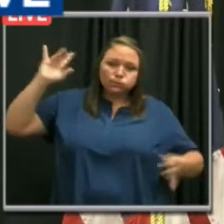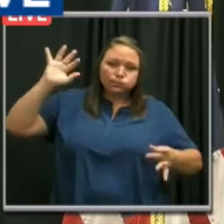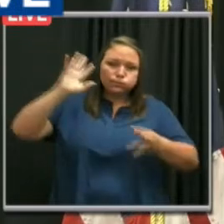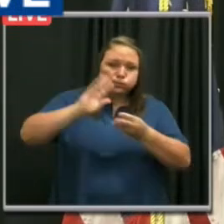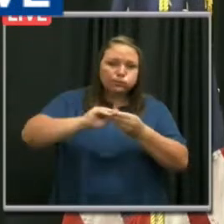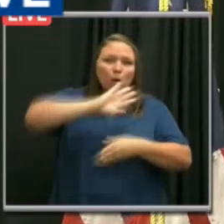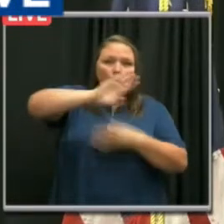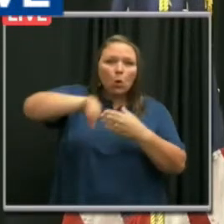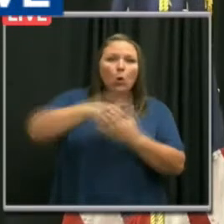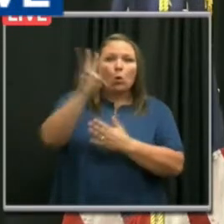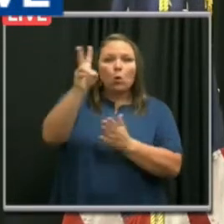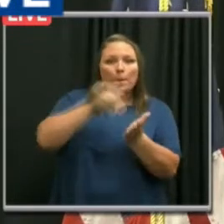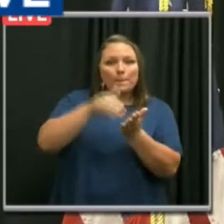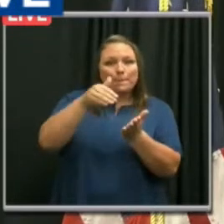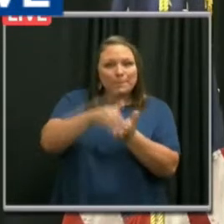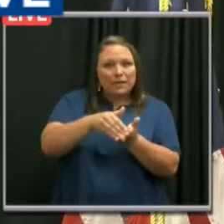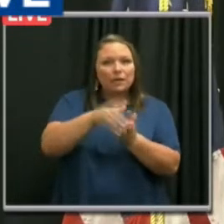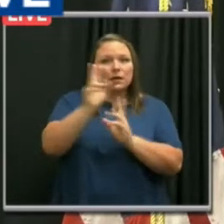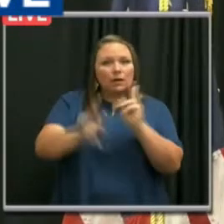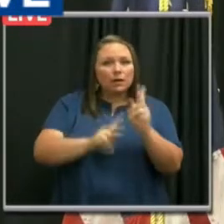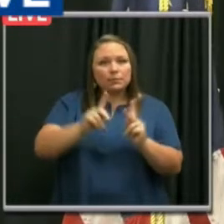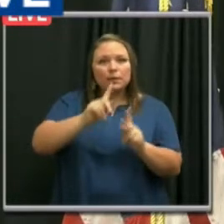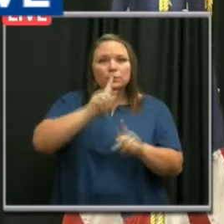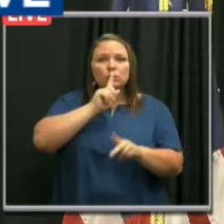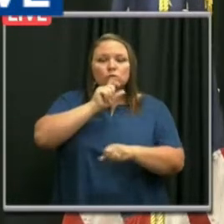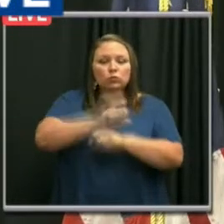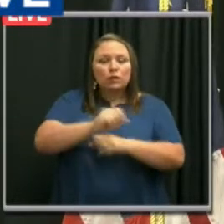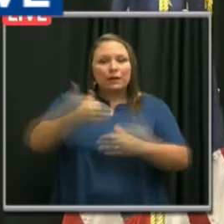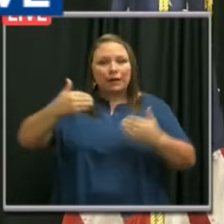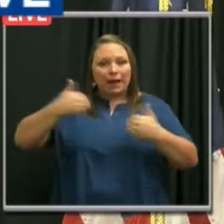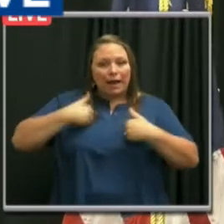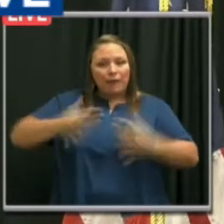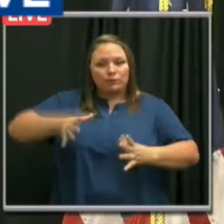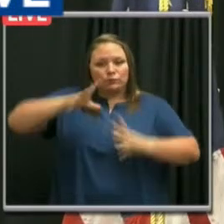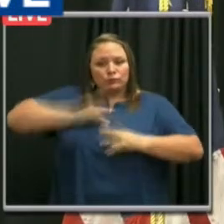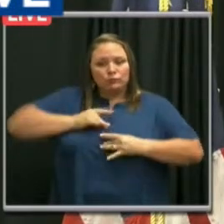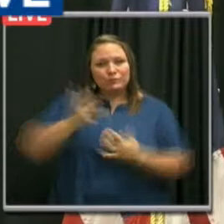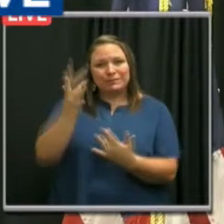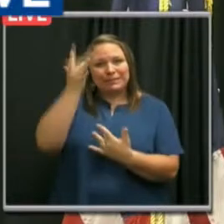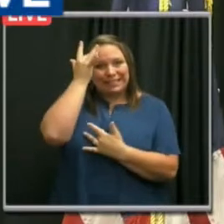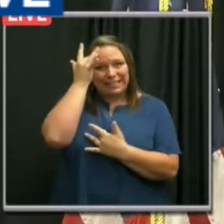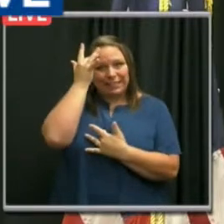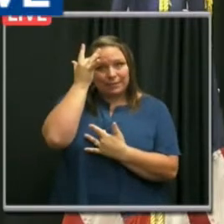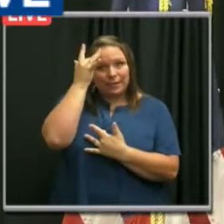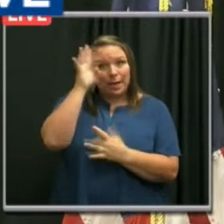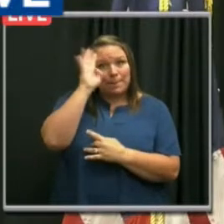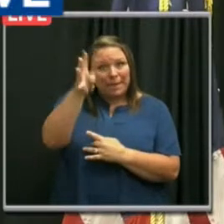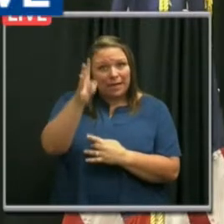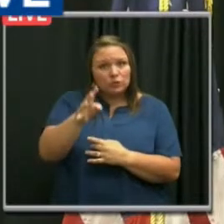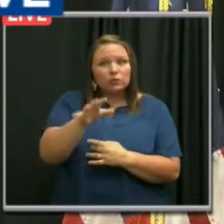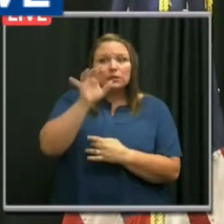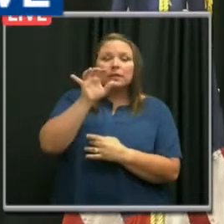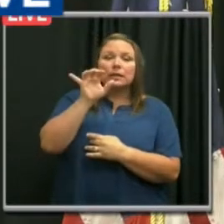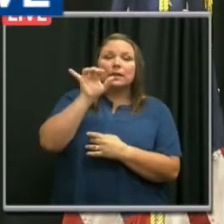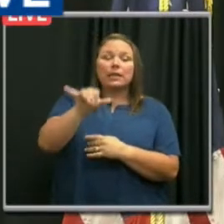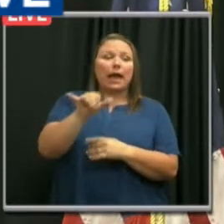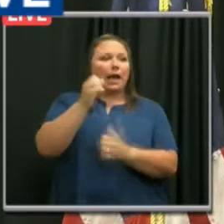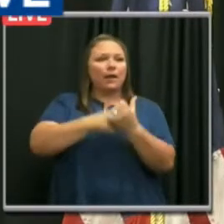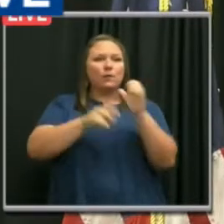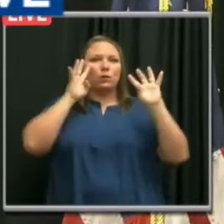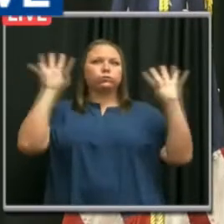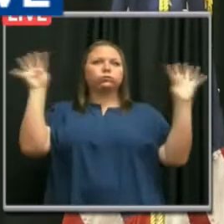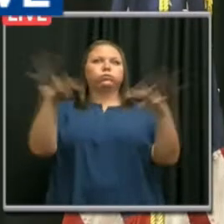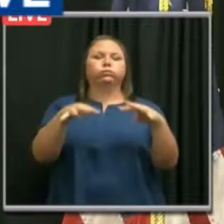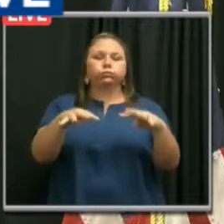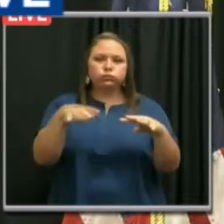them were infected with a potentially fatal virus. That would certainly get everyone's